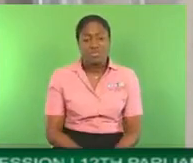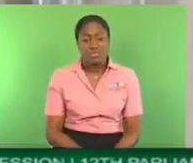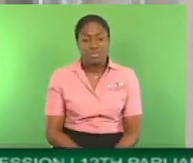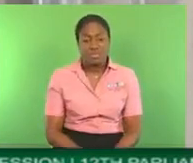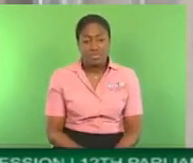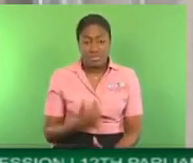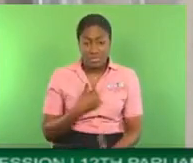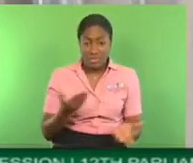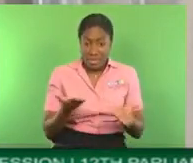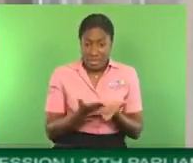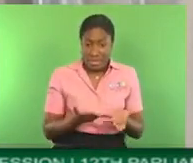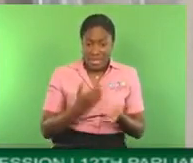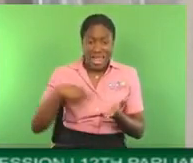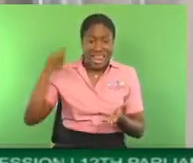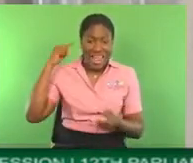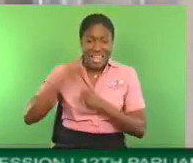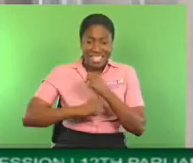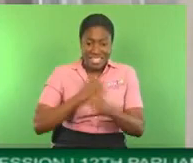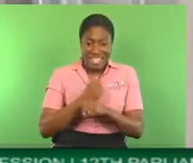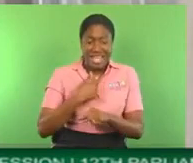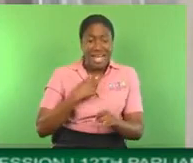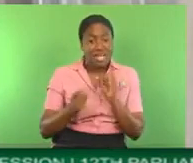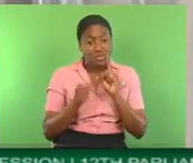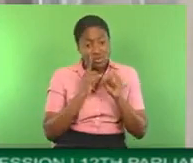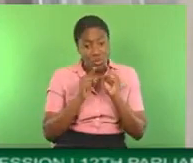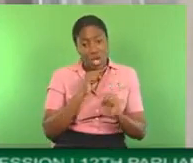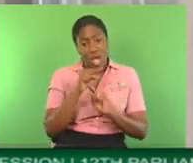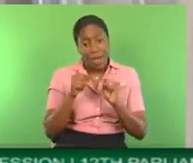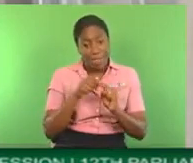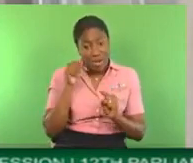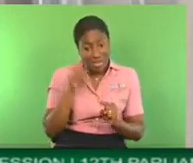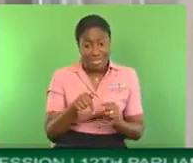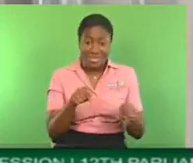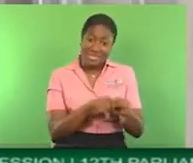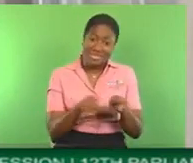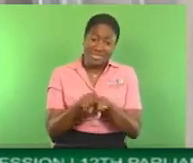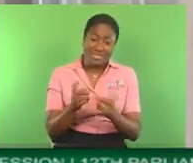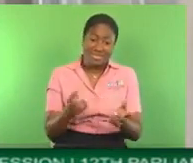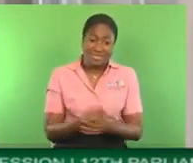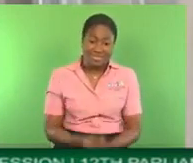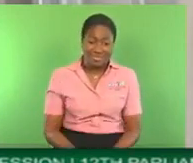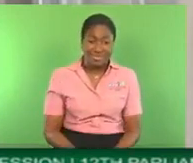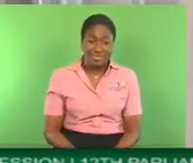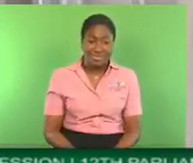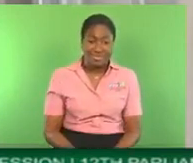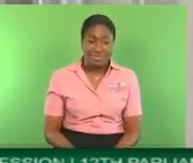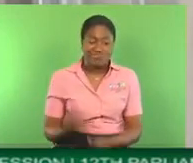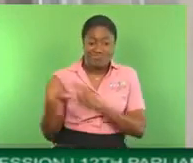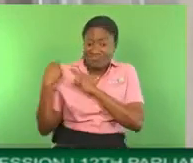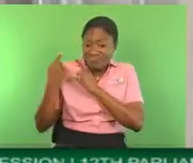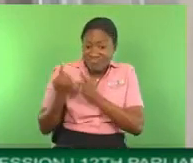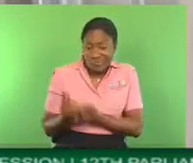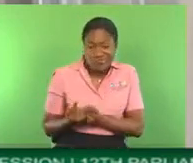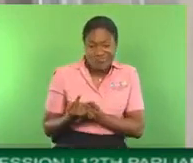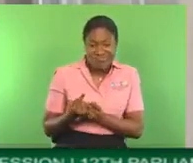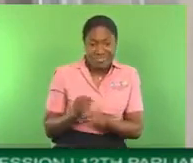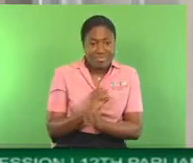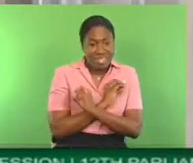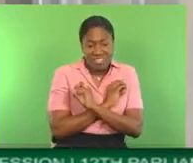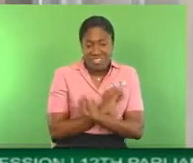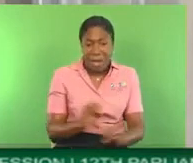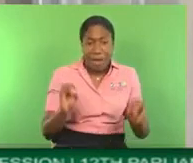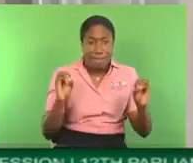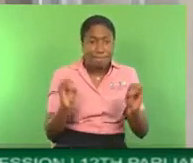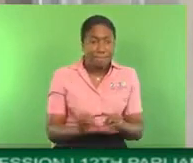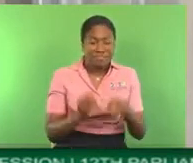stood here last year and spoke about this. I won't go back to this again. To date, Madam Speaker, none of this has